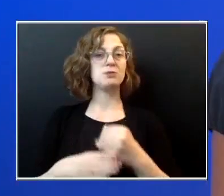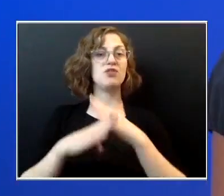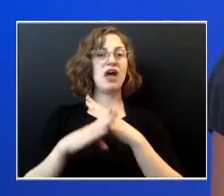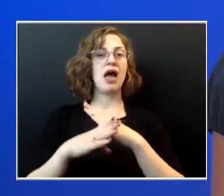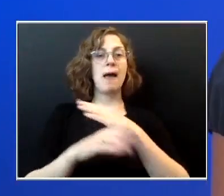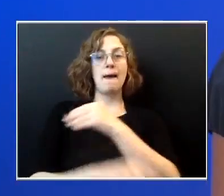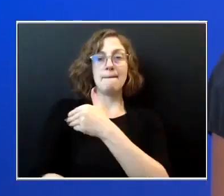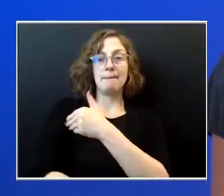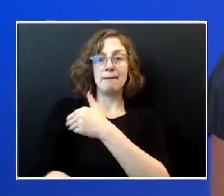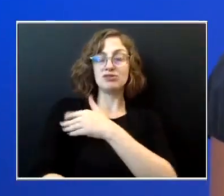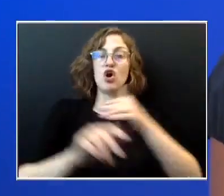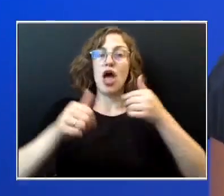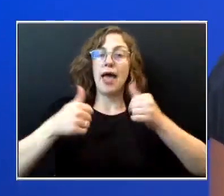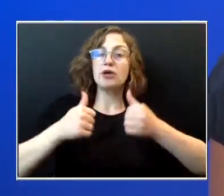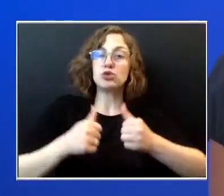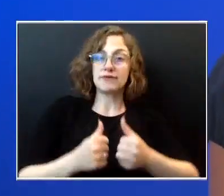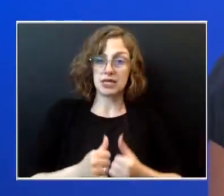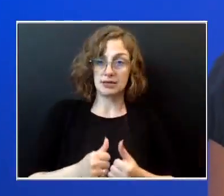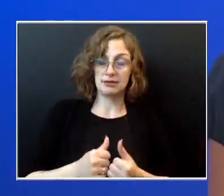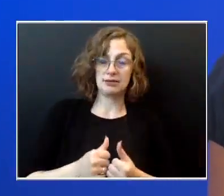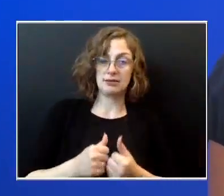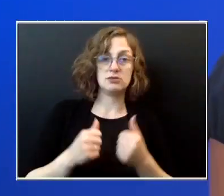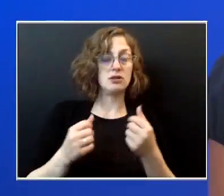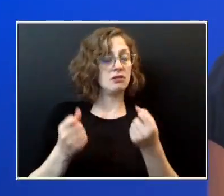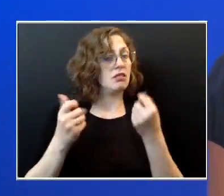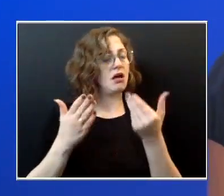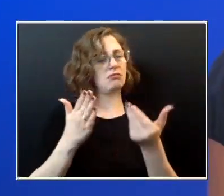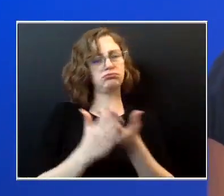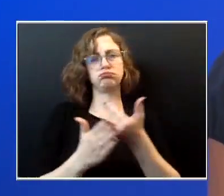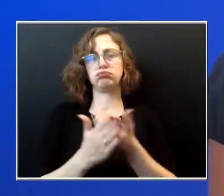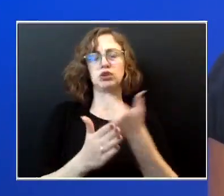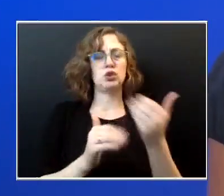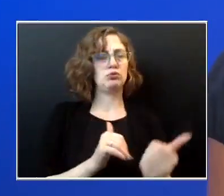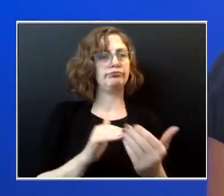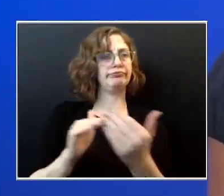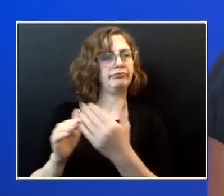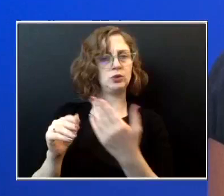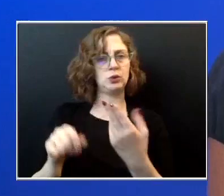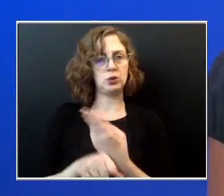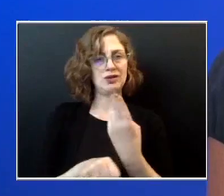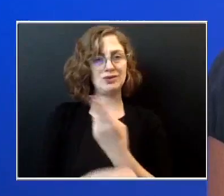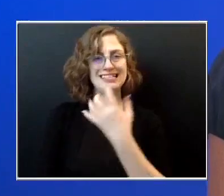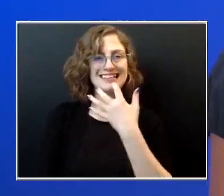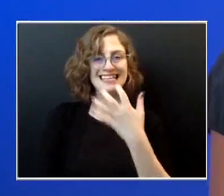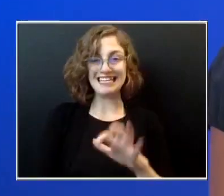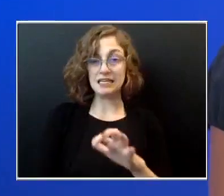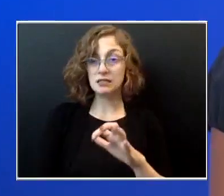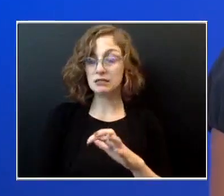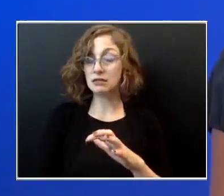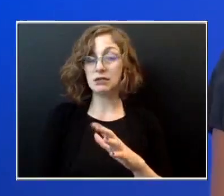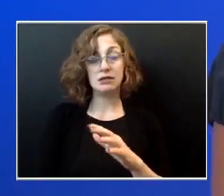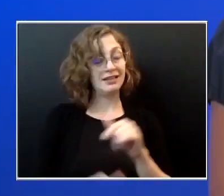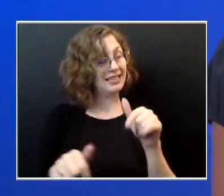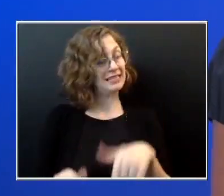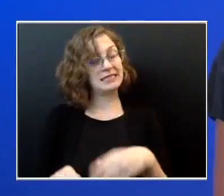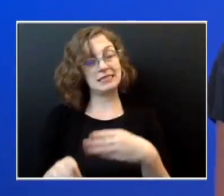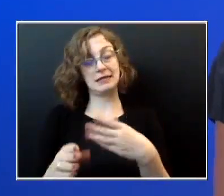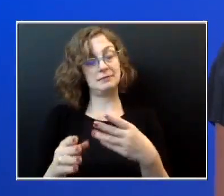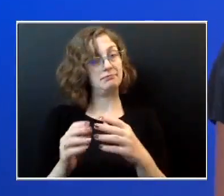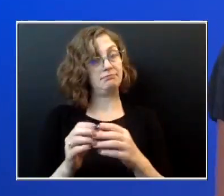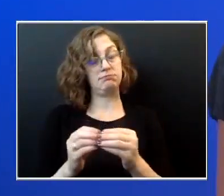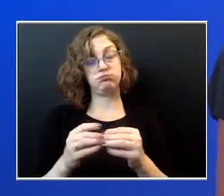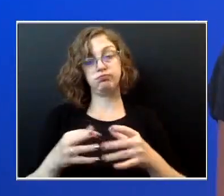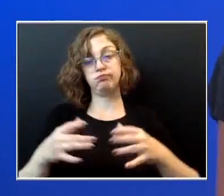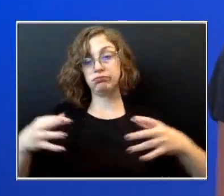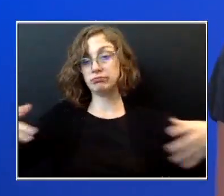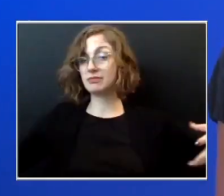all kinds of new heat applications coming out all the time. This is a really growing and exciting field. And we don't yet know,